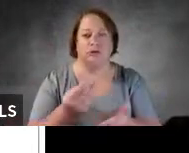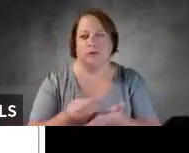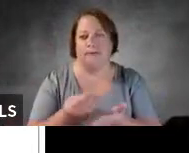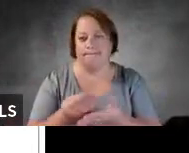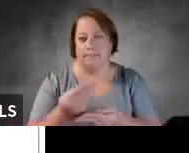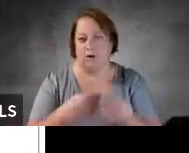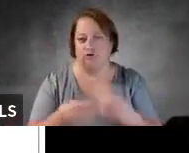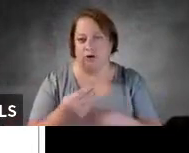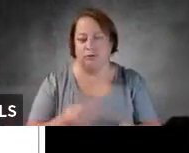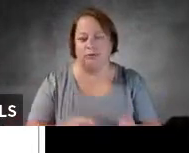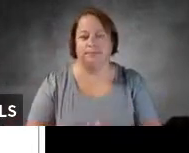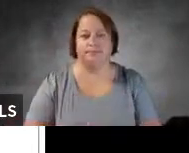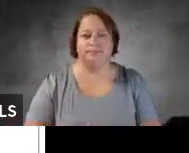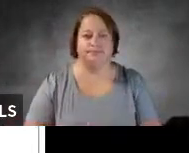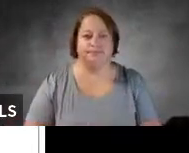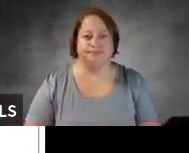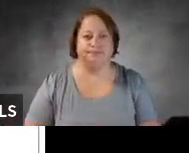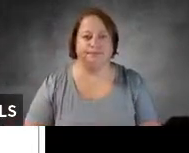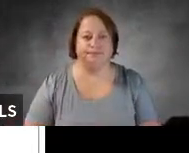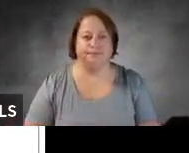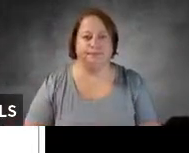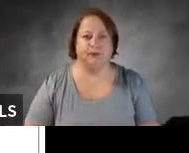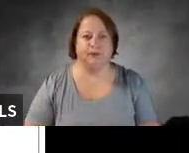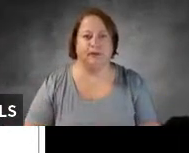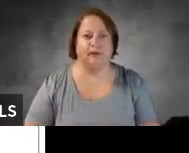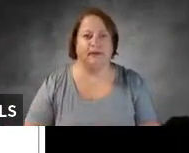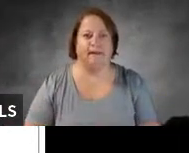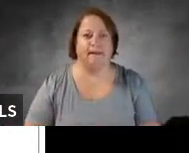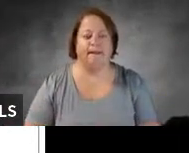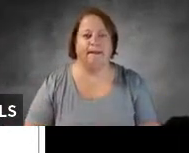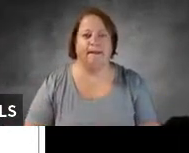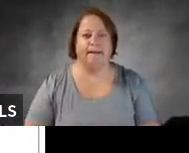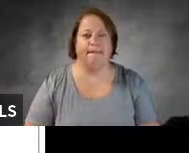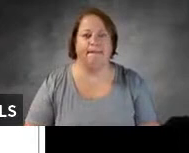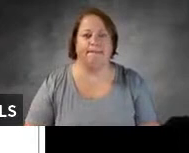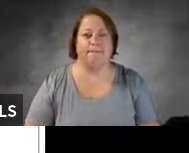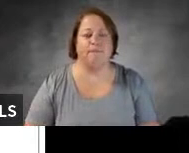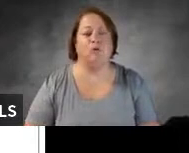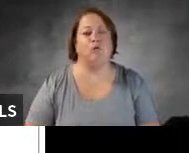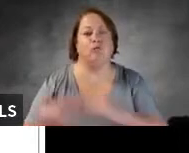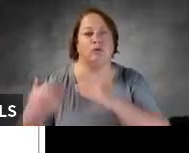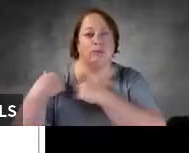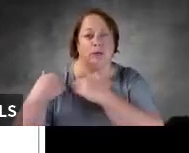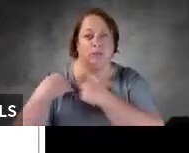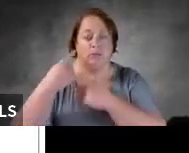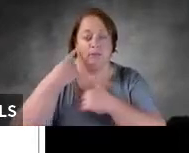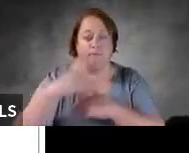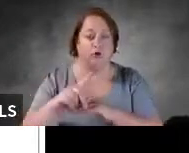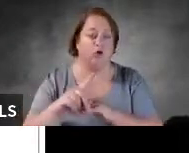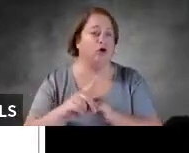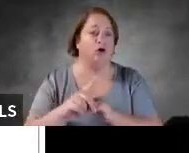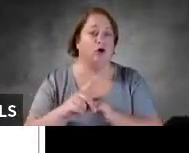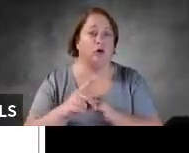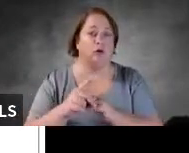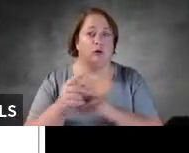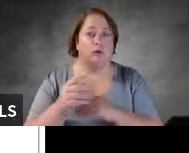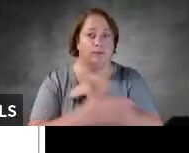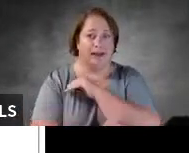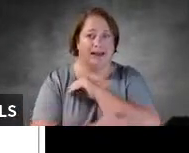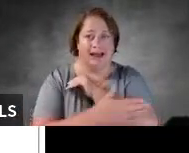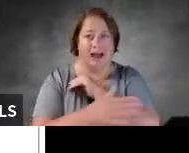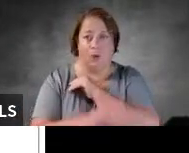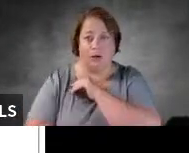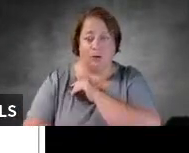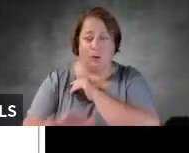budget. We're responsible, next slide, please. We're responsible for the countywide